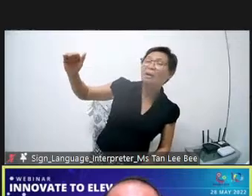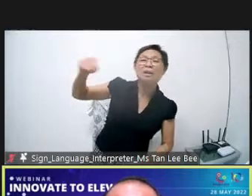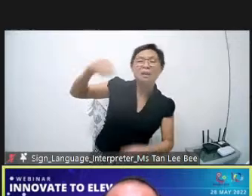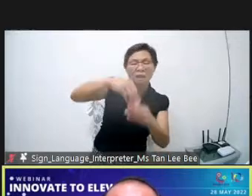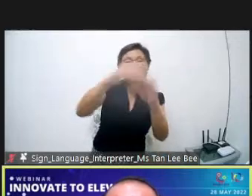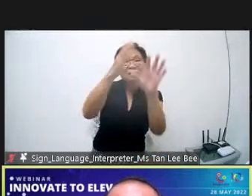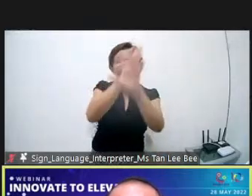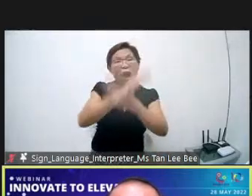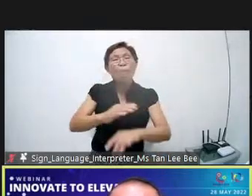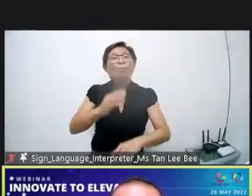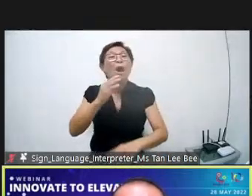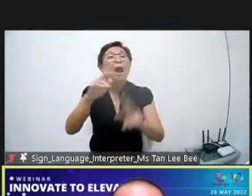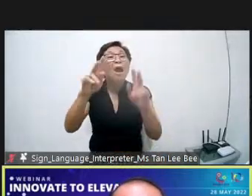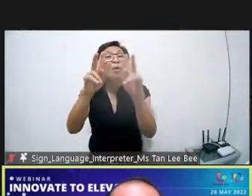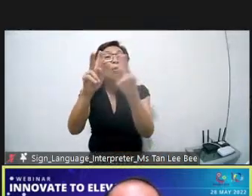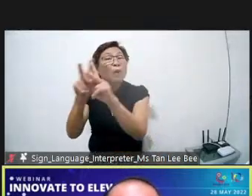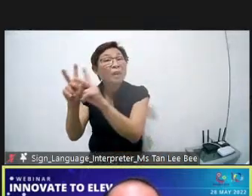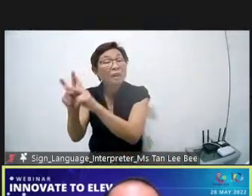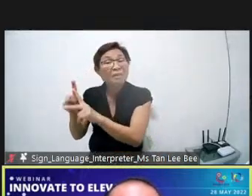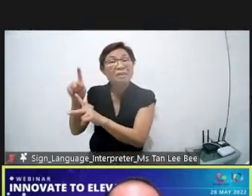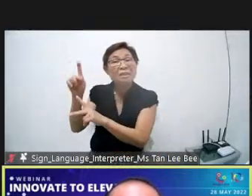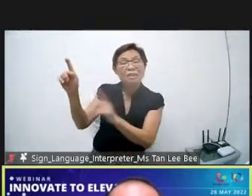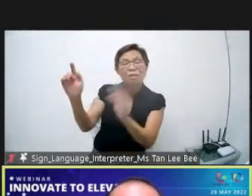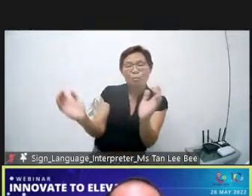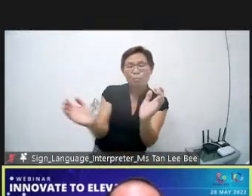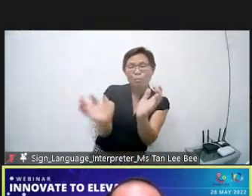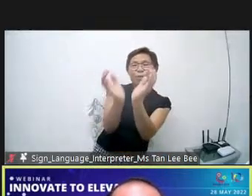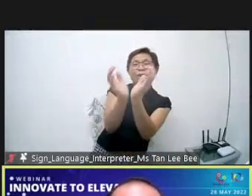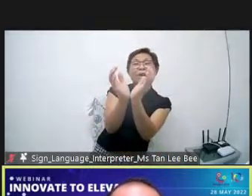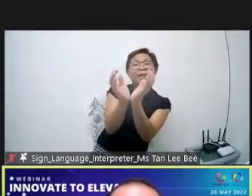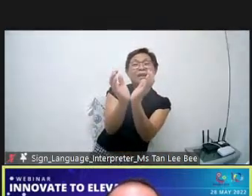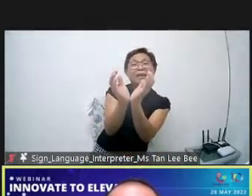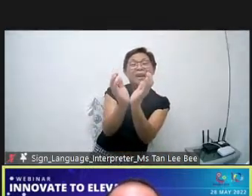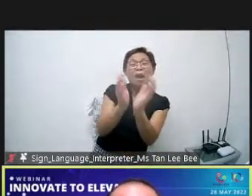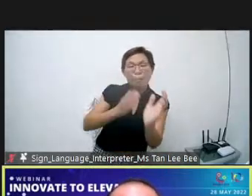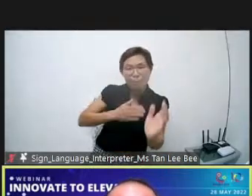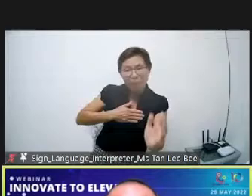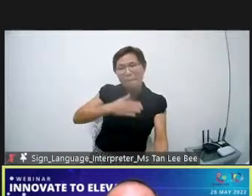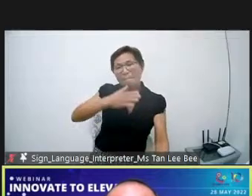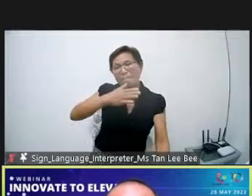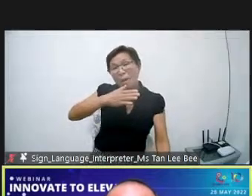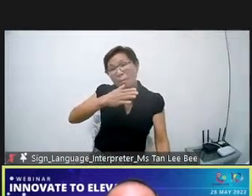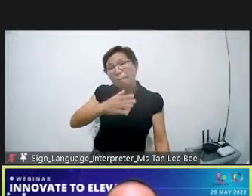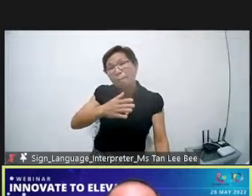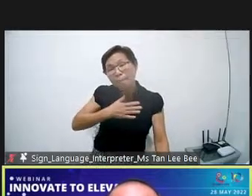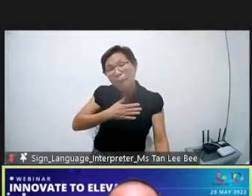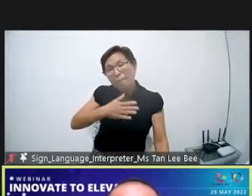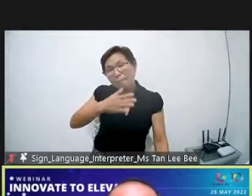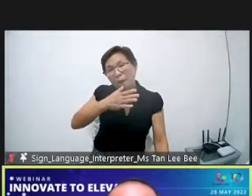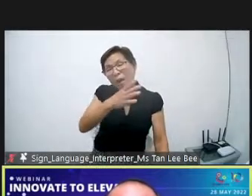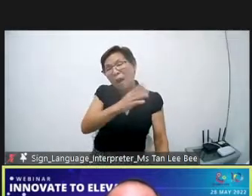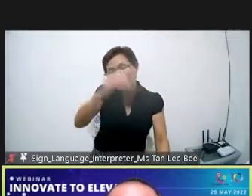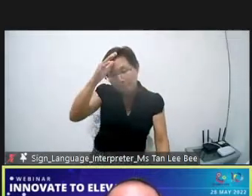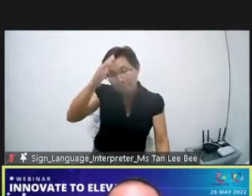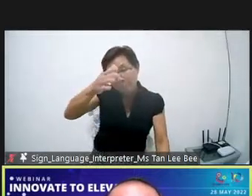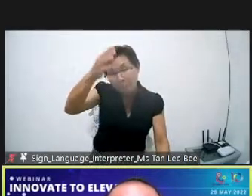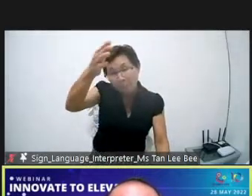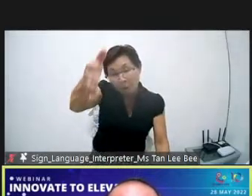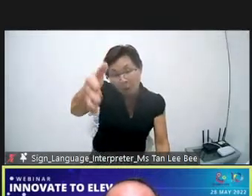My hometown are really near to Brunei. And actually my mom and my grandfather,